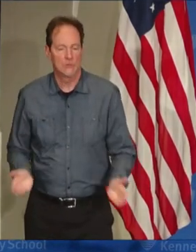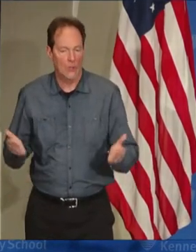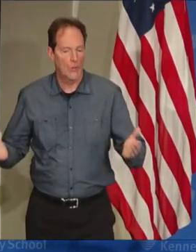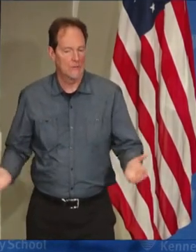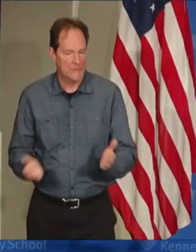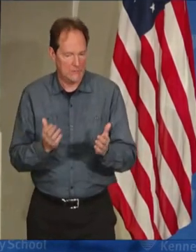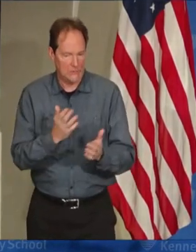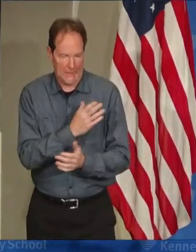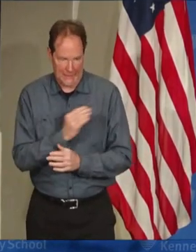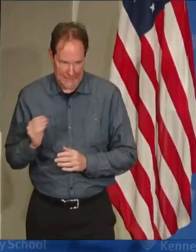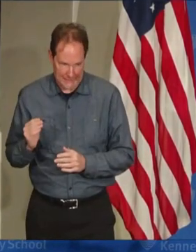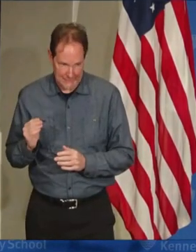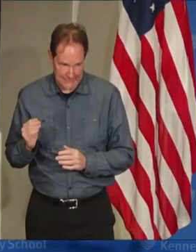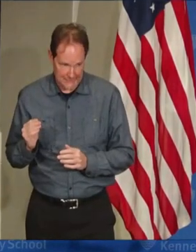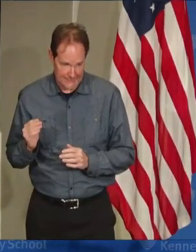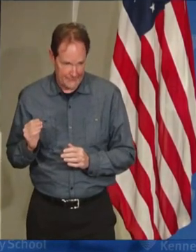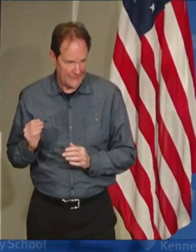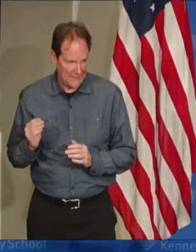and